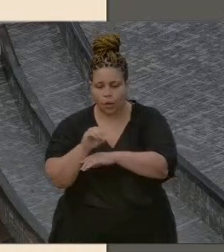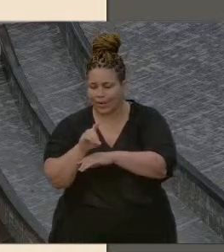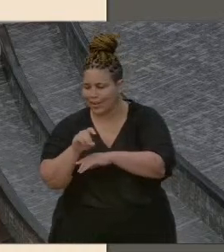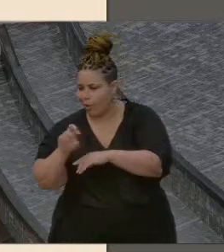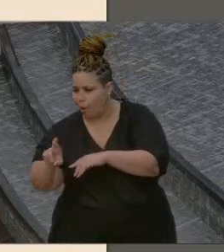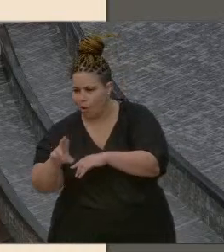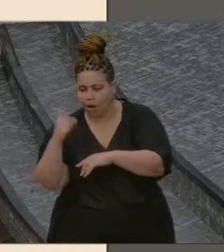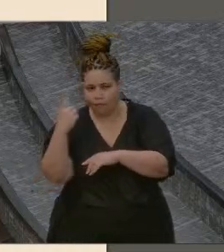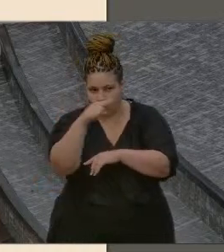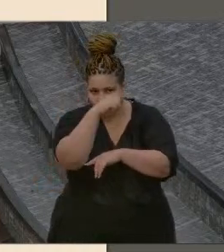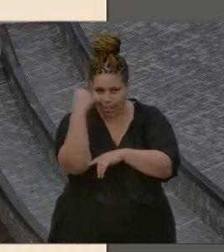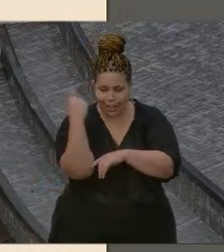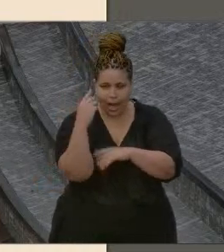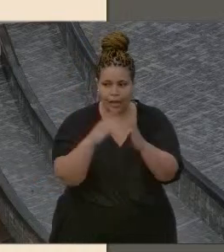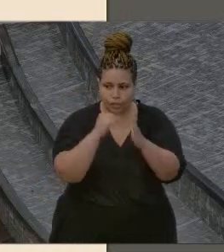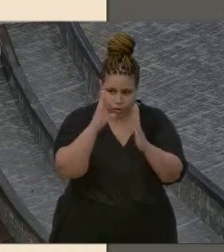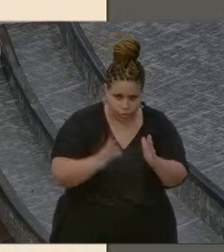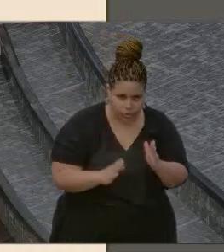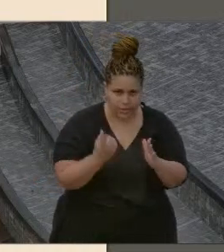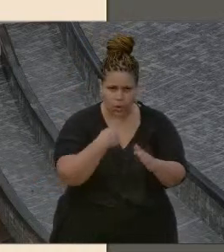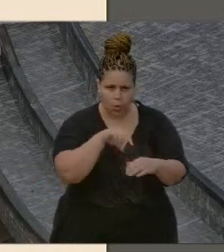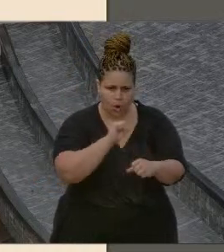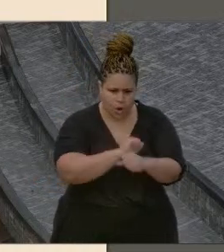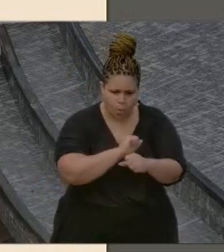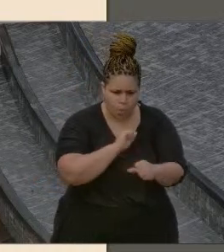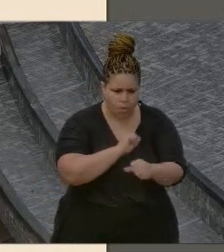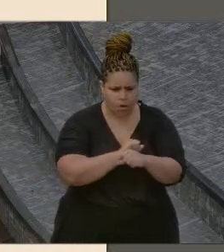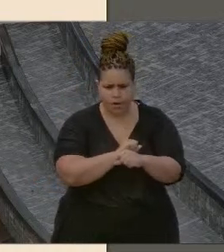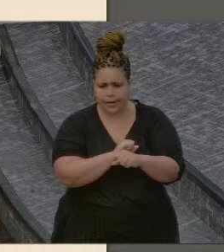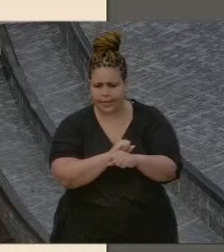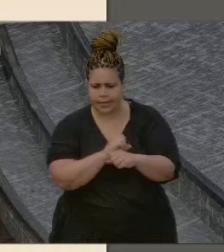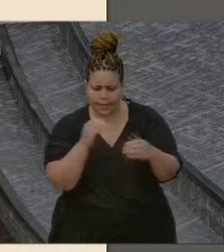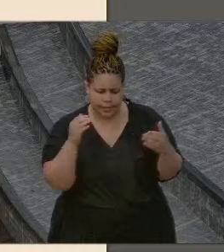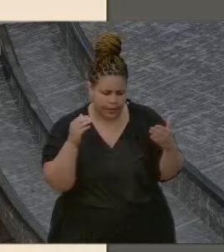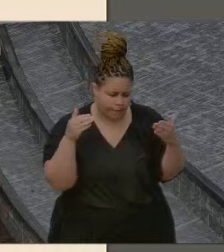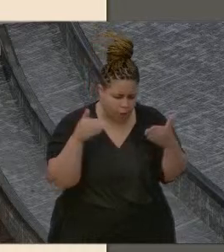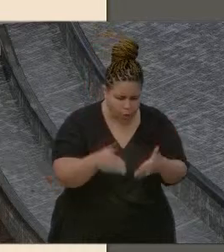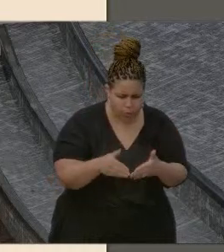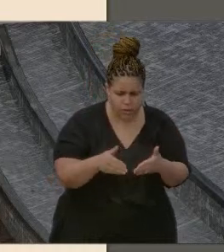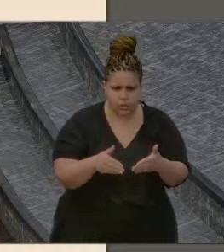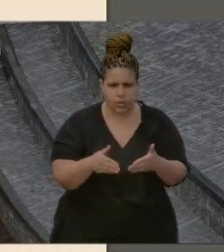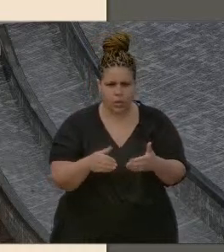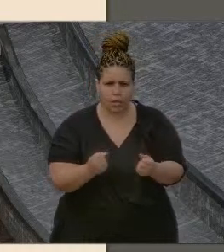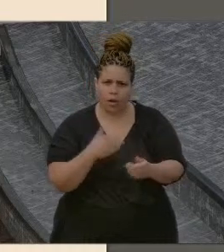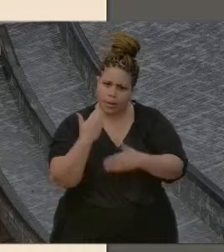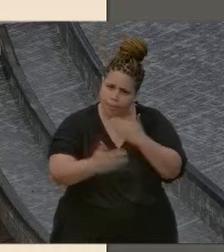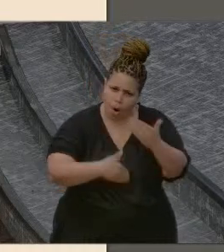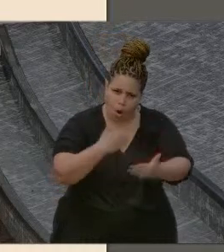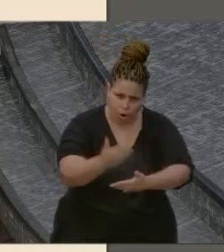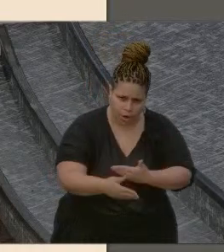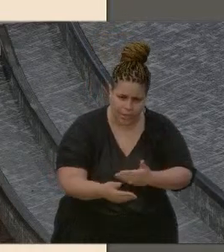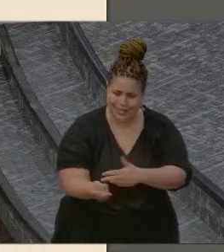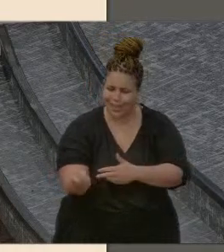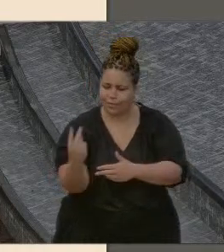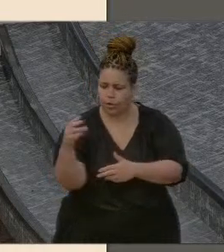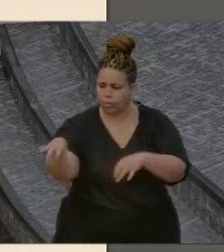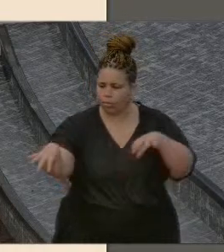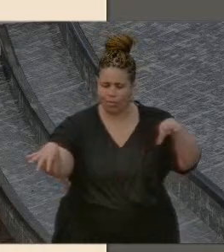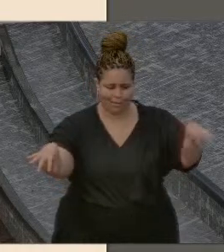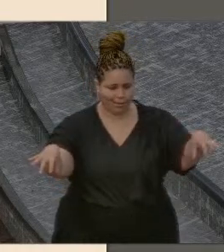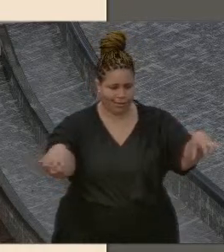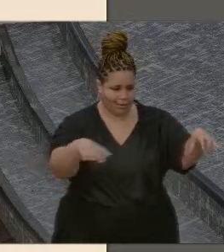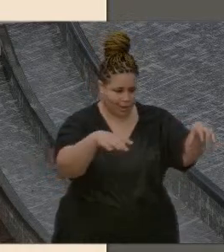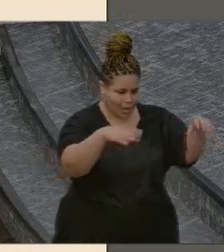and identified a handful of programs, and these programs fall within two buckets. You have your